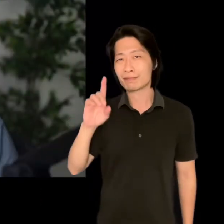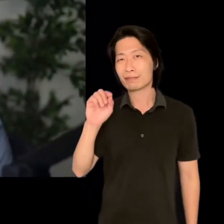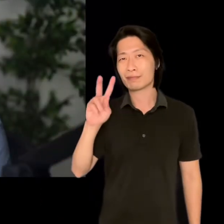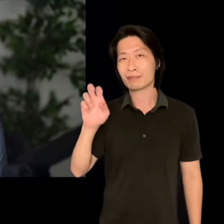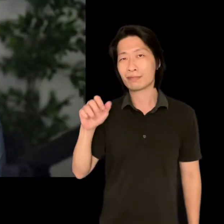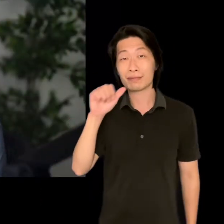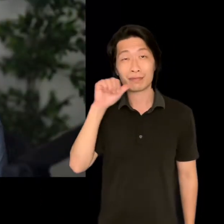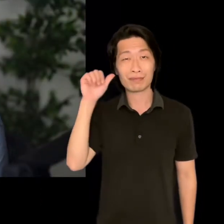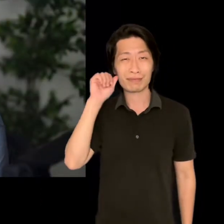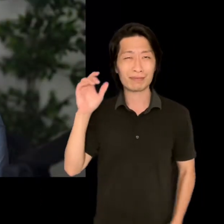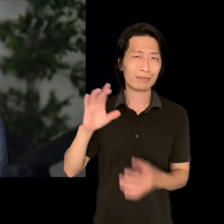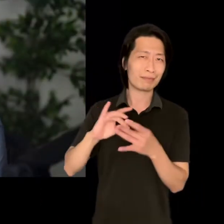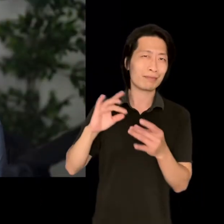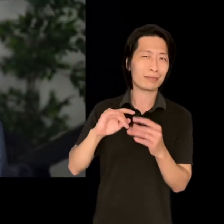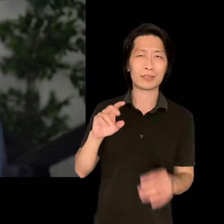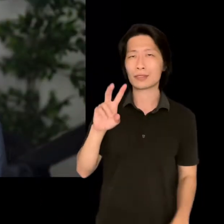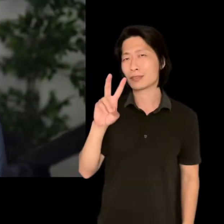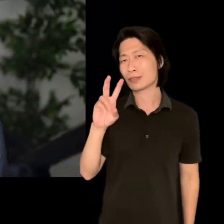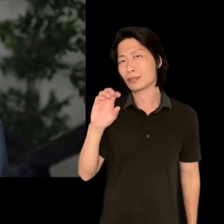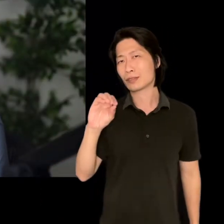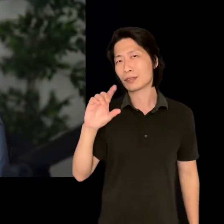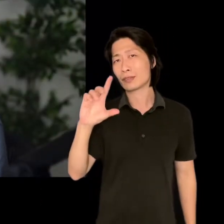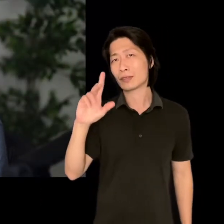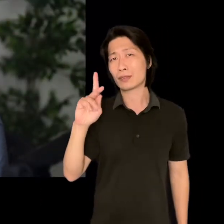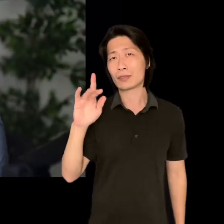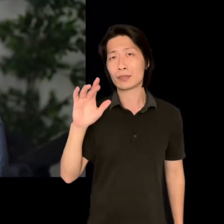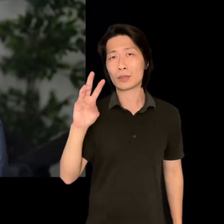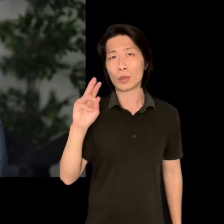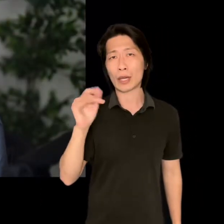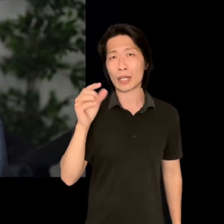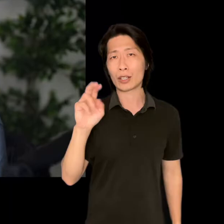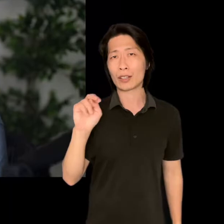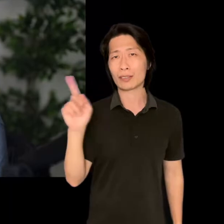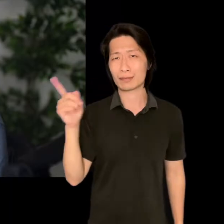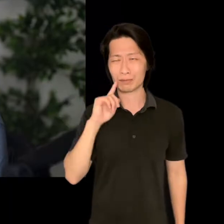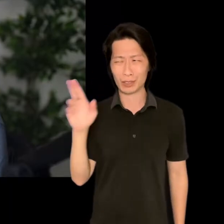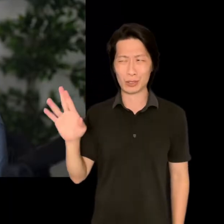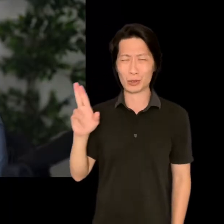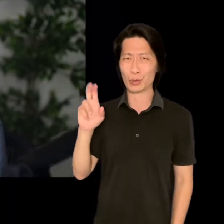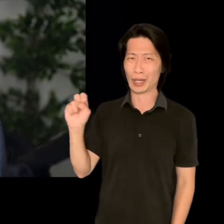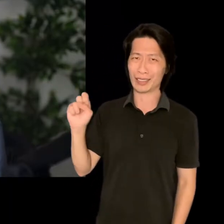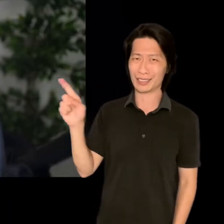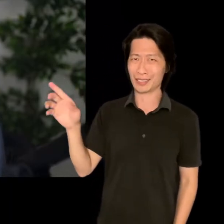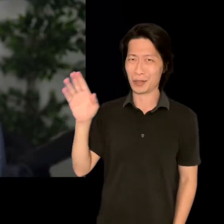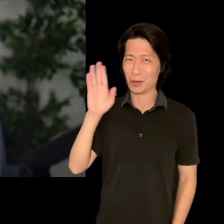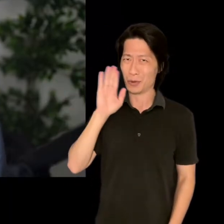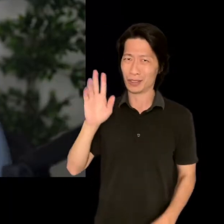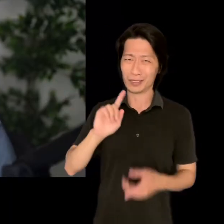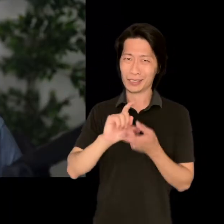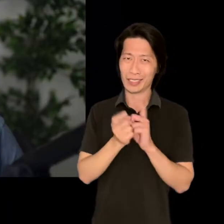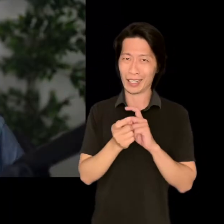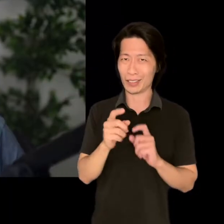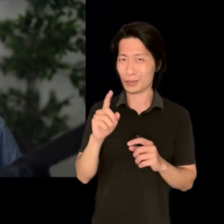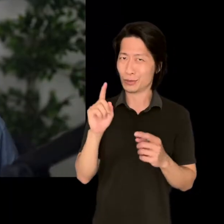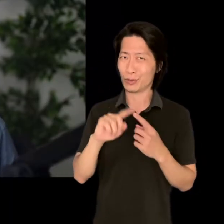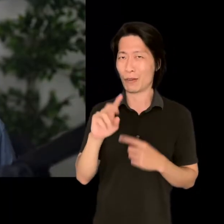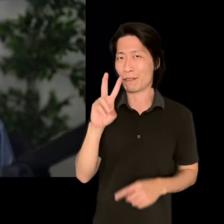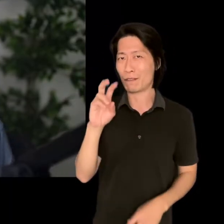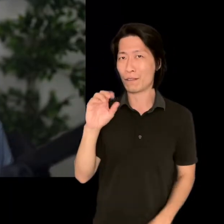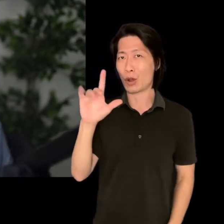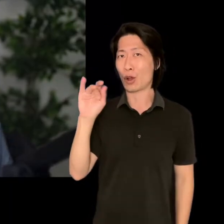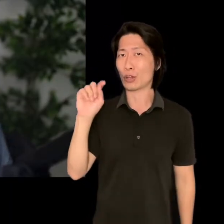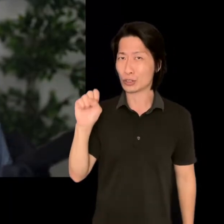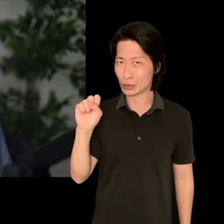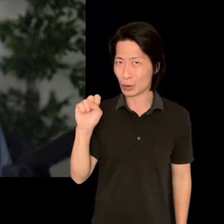Hi, it's Dave. So yesterday we got word that Volkswagen was changing the name of its US division to Voltswagen, a